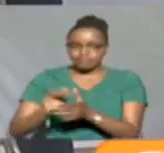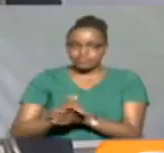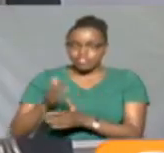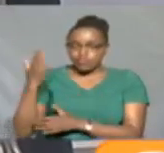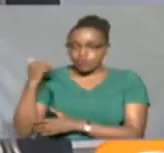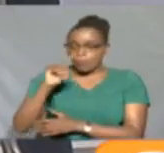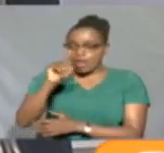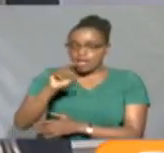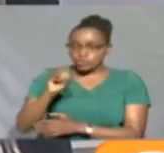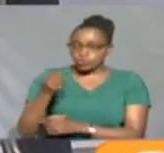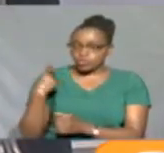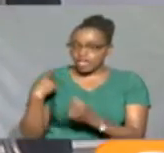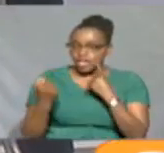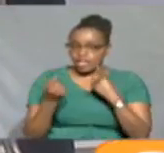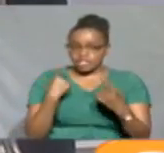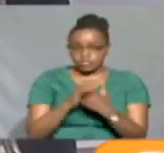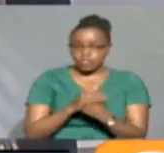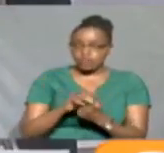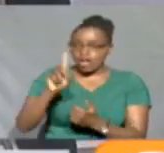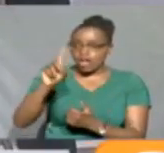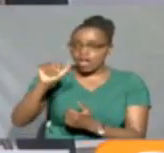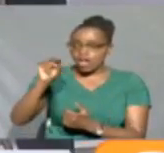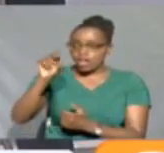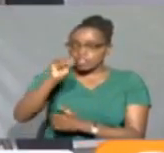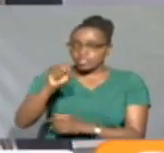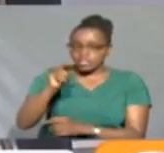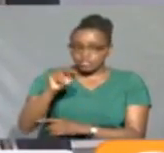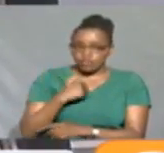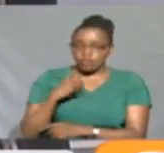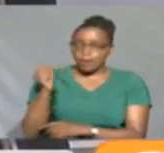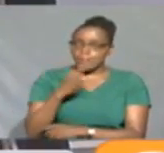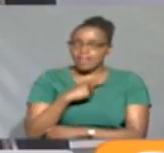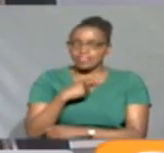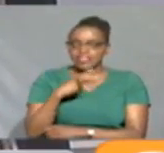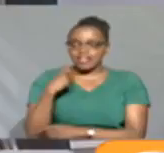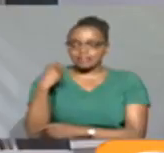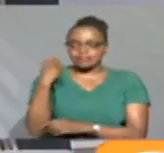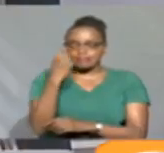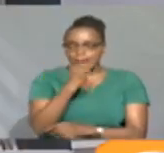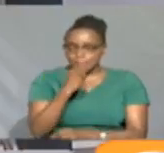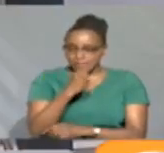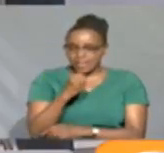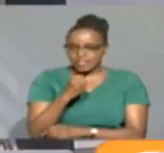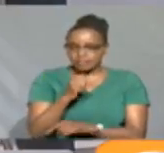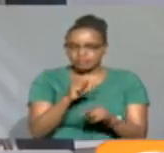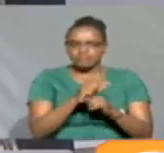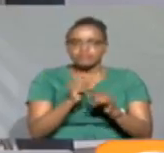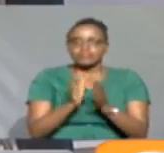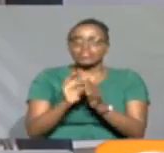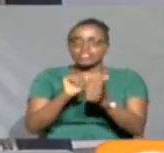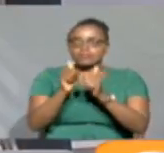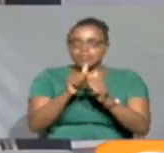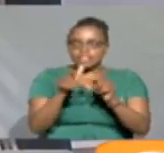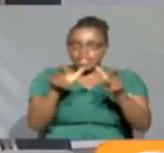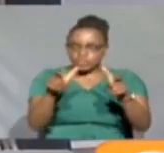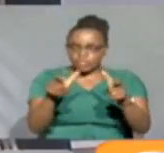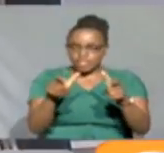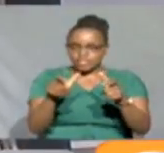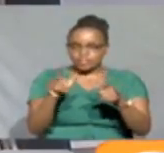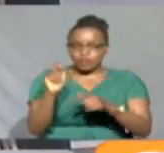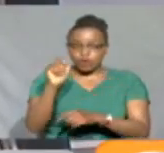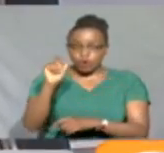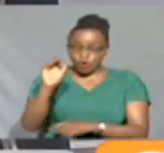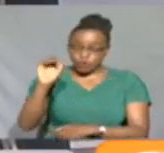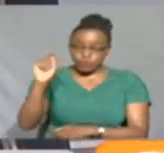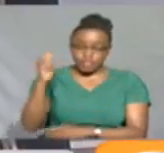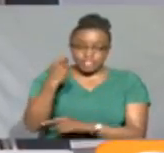Former Zoo Kericho playmaker Danson Chetambe has been feted as the May-June Footballer of the Month by the Sports Journalists Association of Kenya.